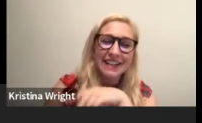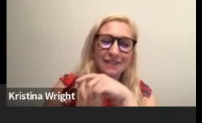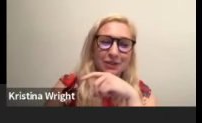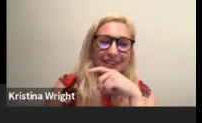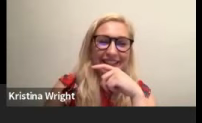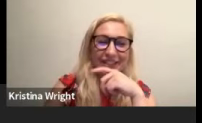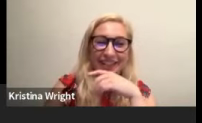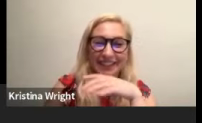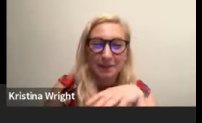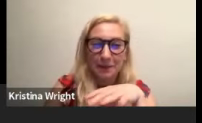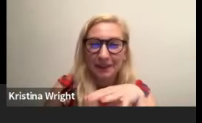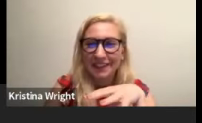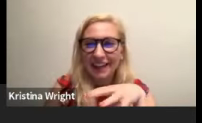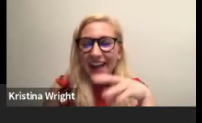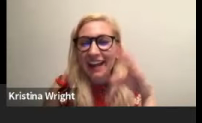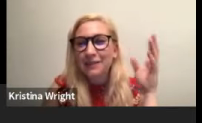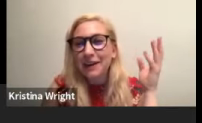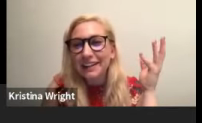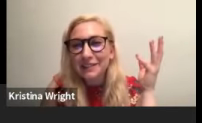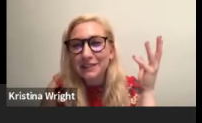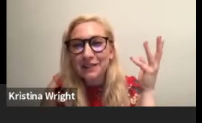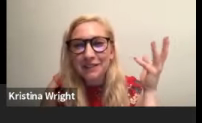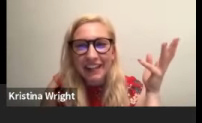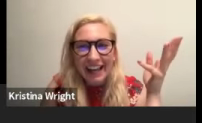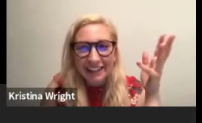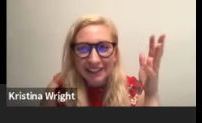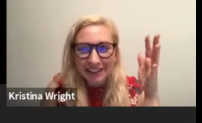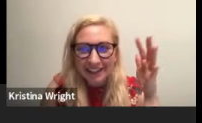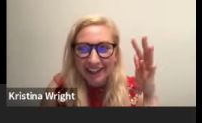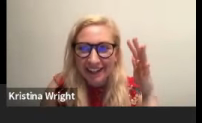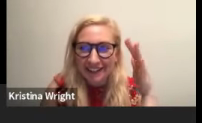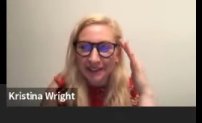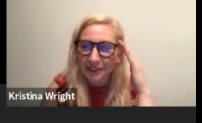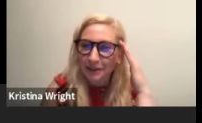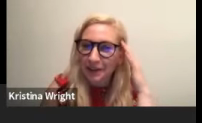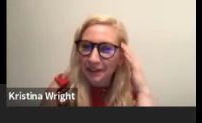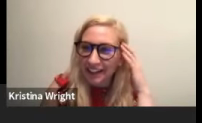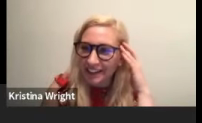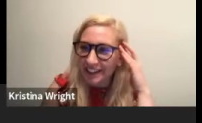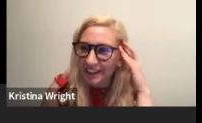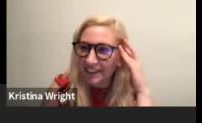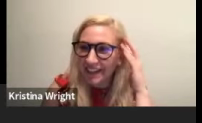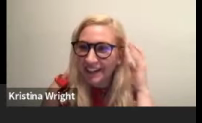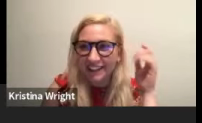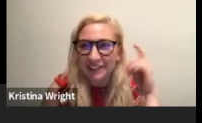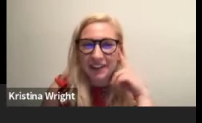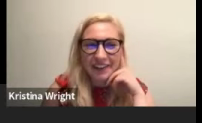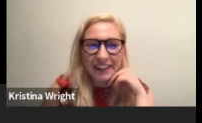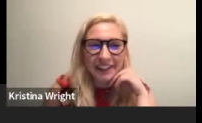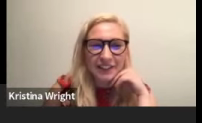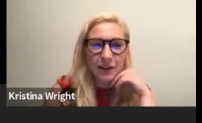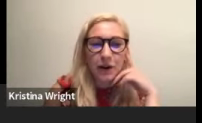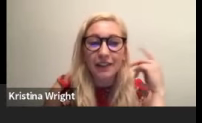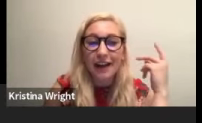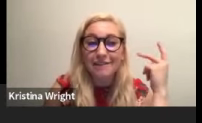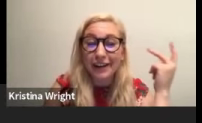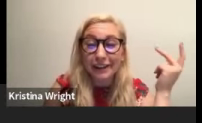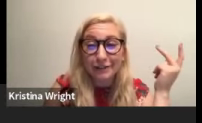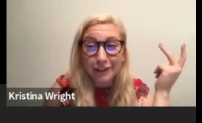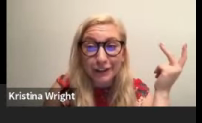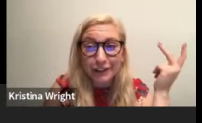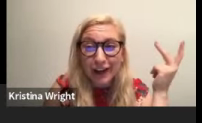good versus bad data visualization examples. And I want to give you some of the answers to what we ran into a little bit earlier. So on